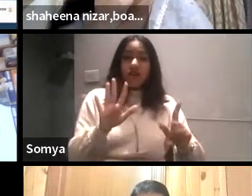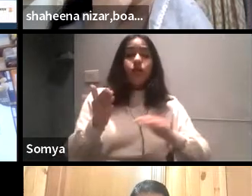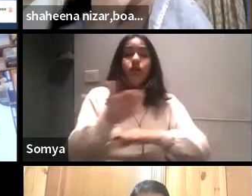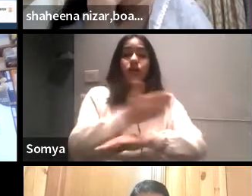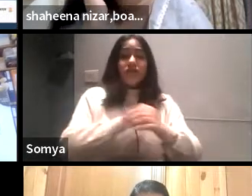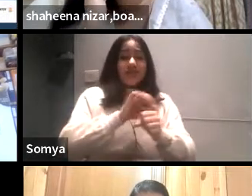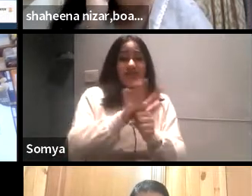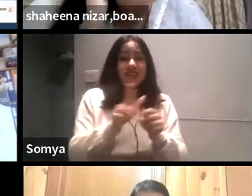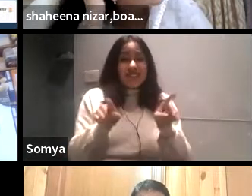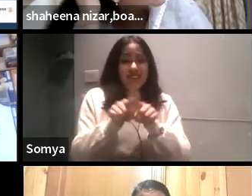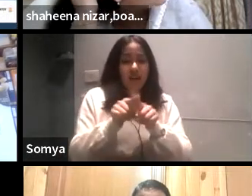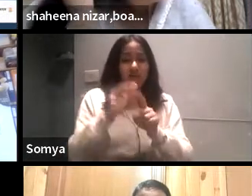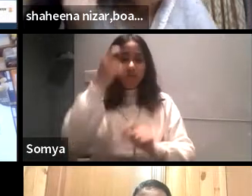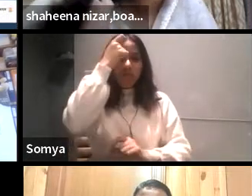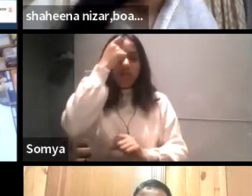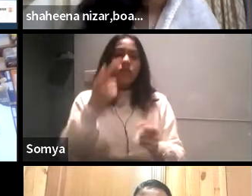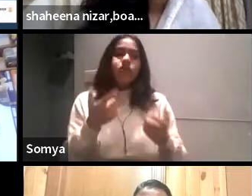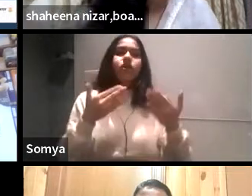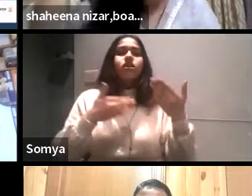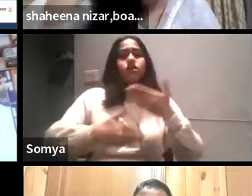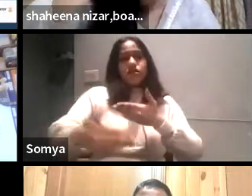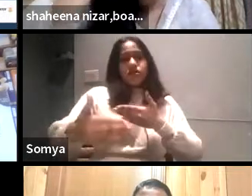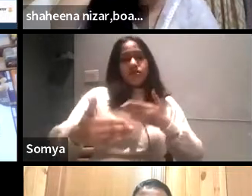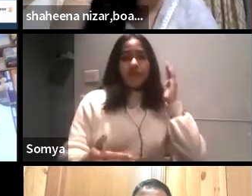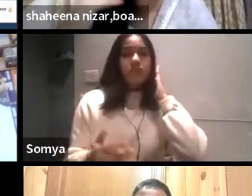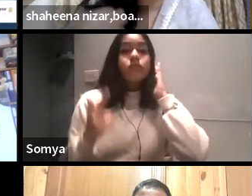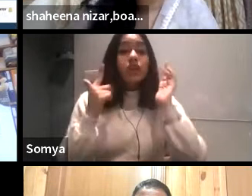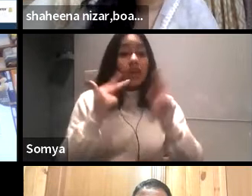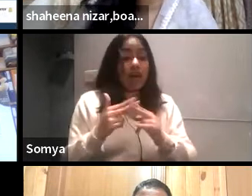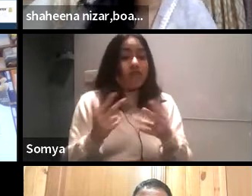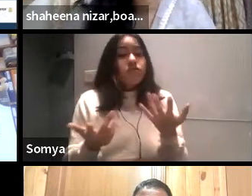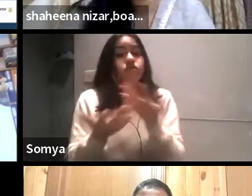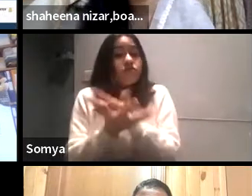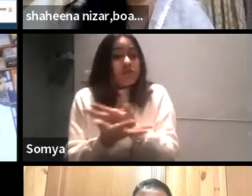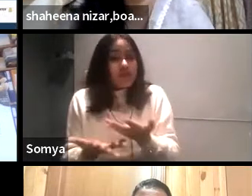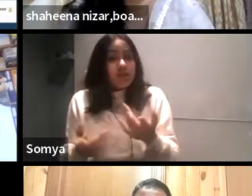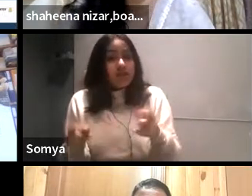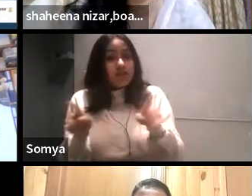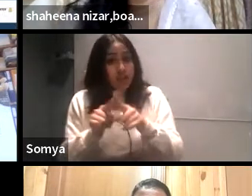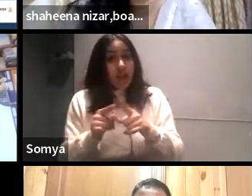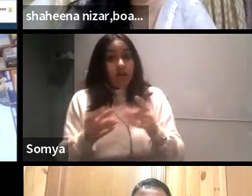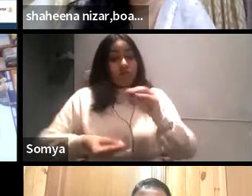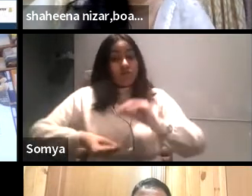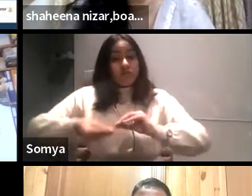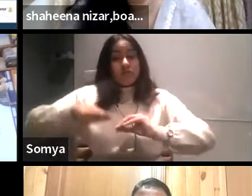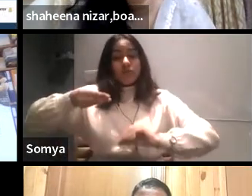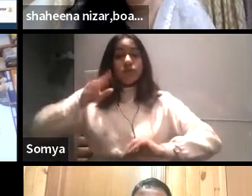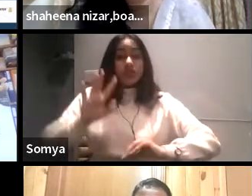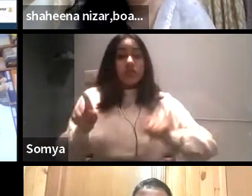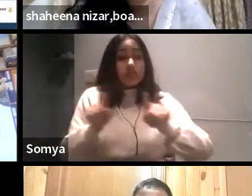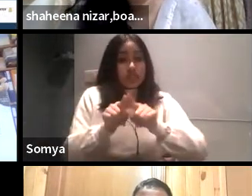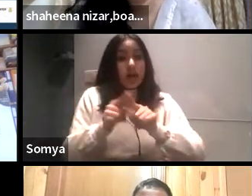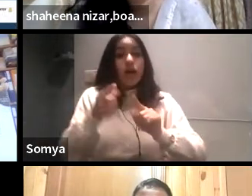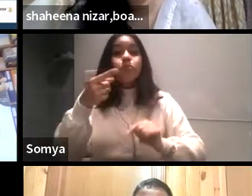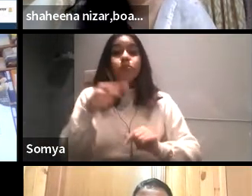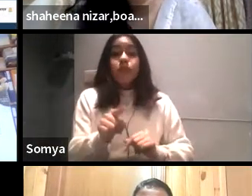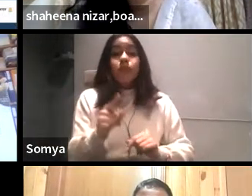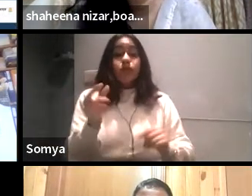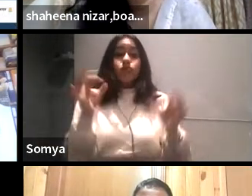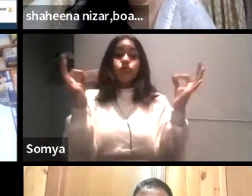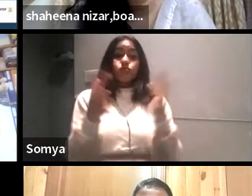virus, it's living with a condition called post-polio syndrome, which comes on much later in life and presents new